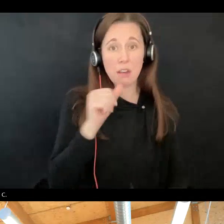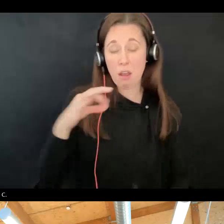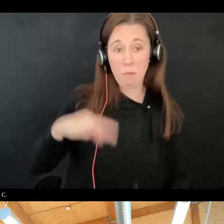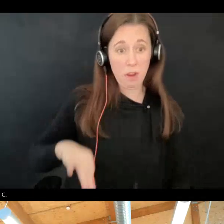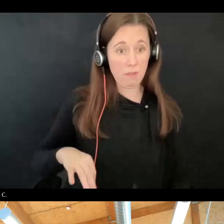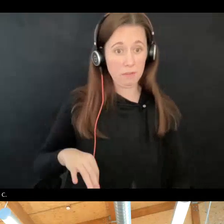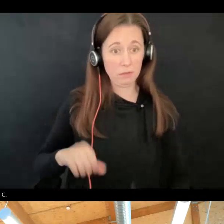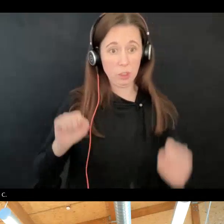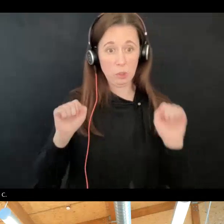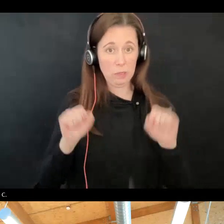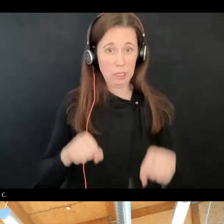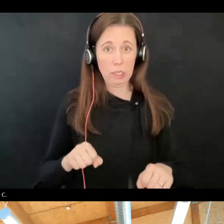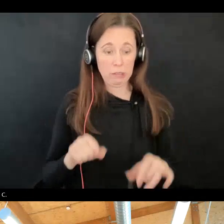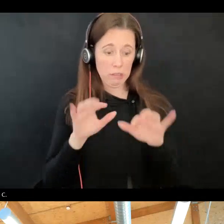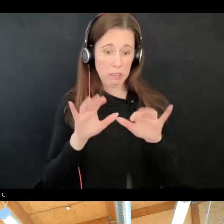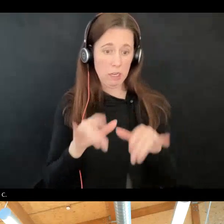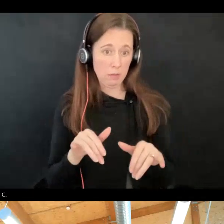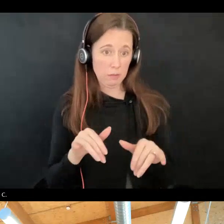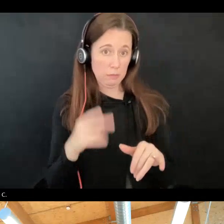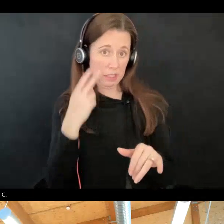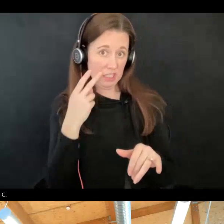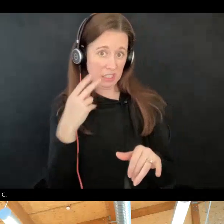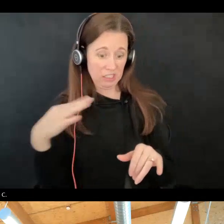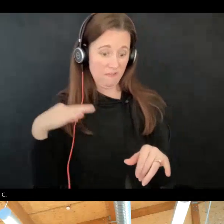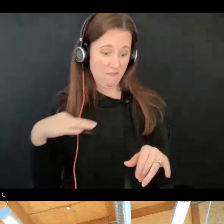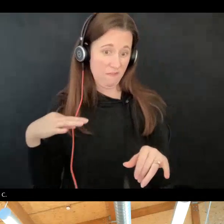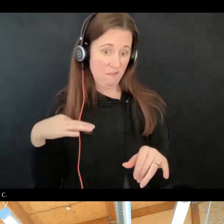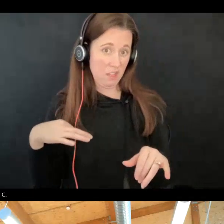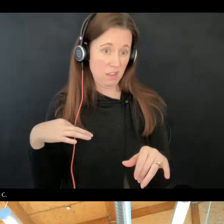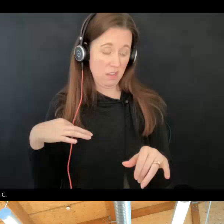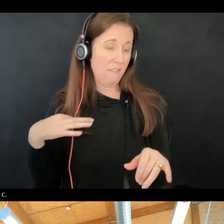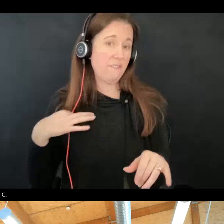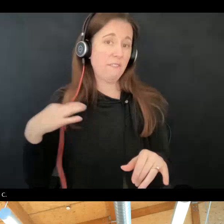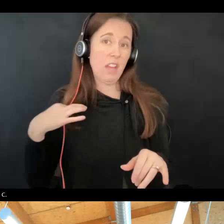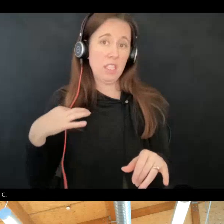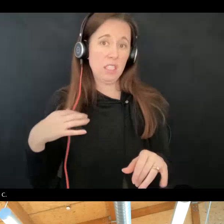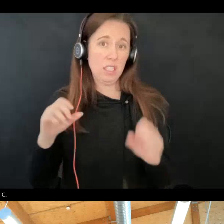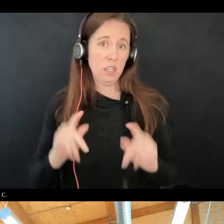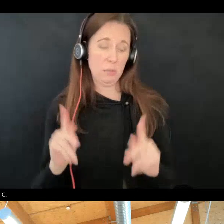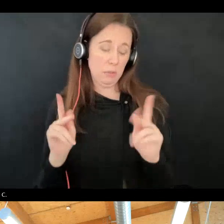just type in the name of the nonprofit and see if they have volunteer opportunities.